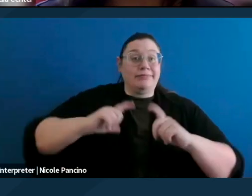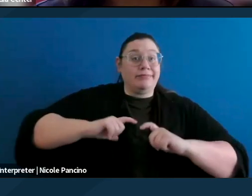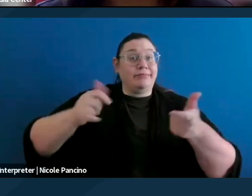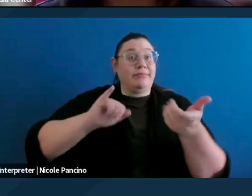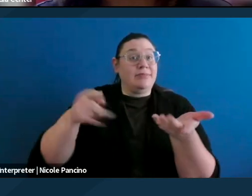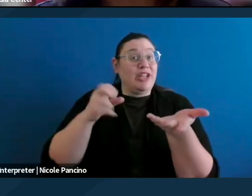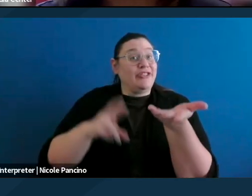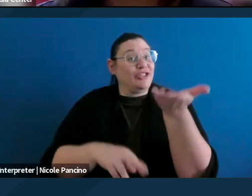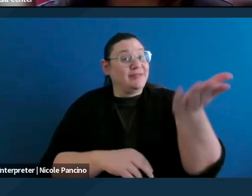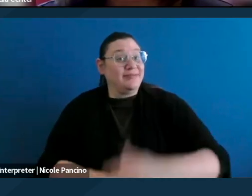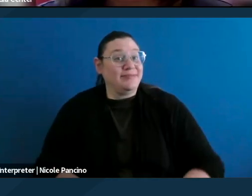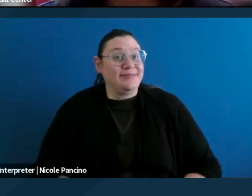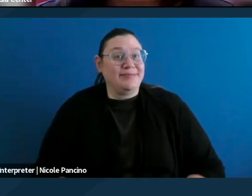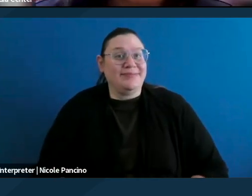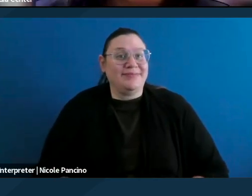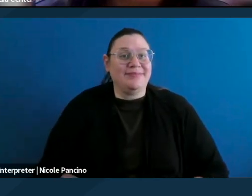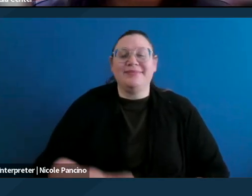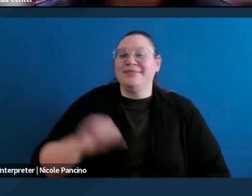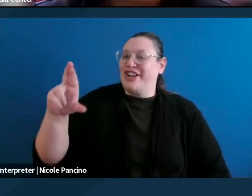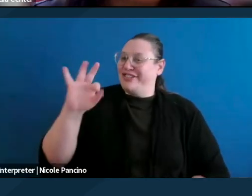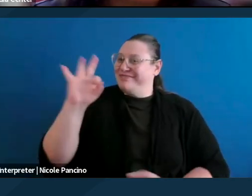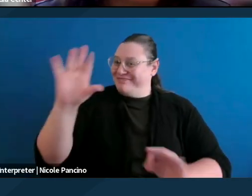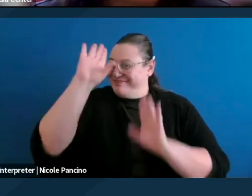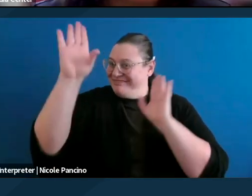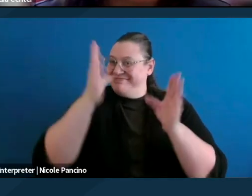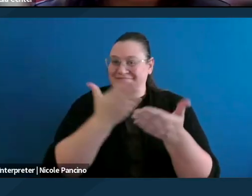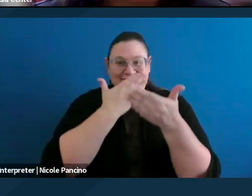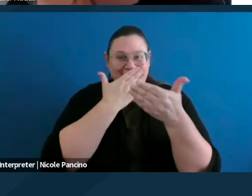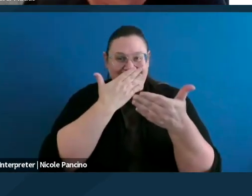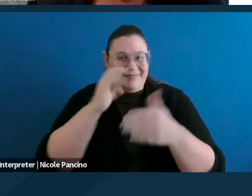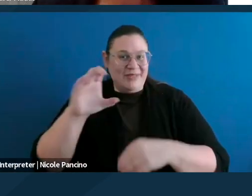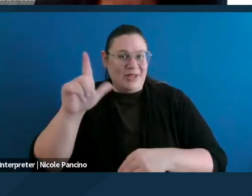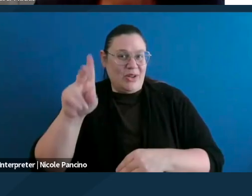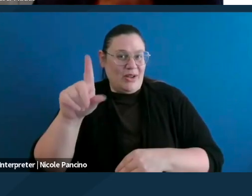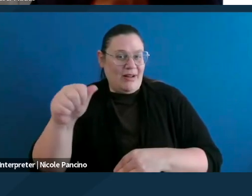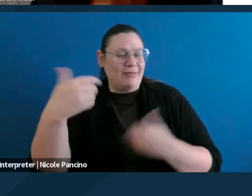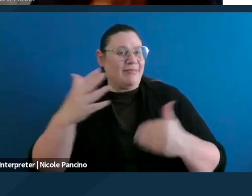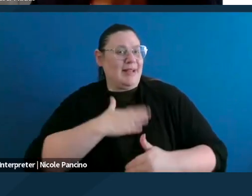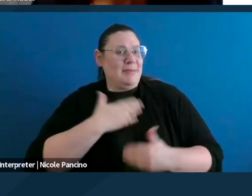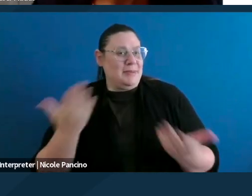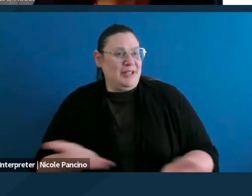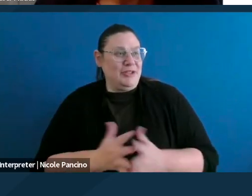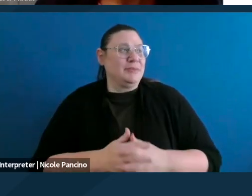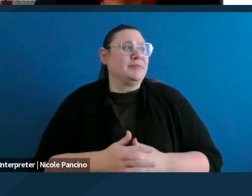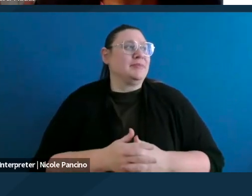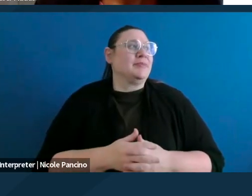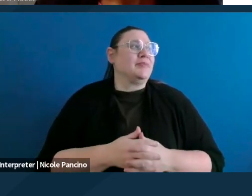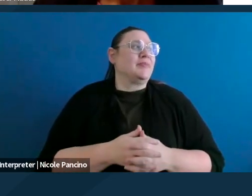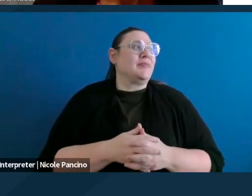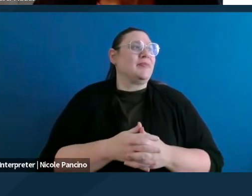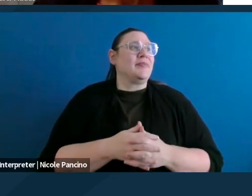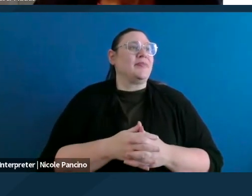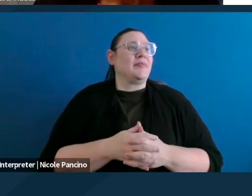Jennifer. Hi, thank you, Claudia. Very happy to be here. And